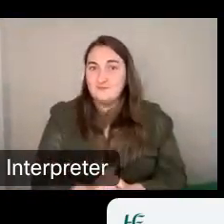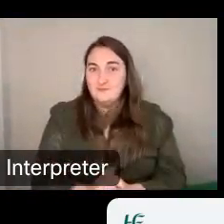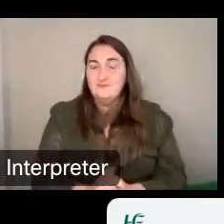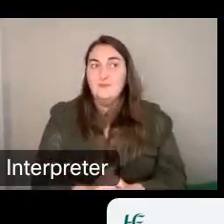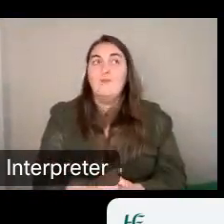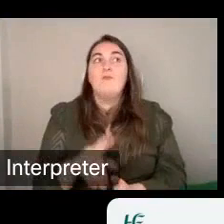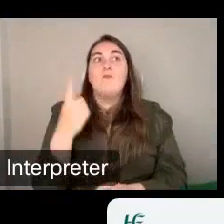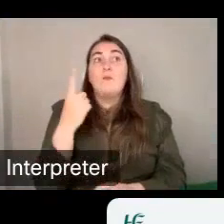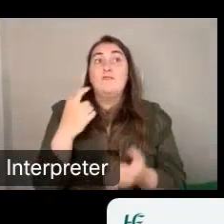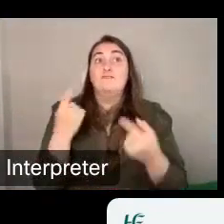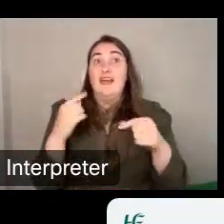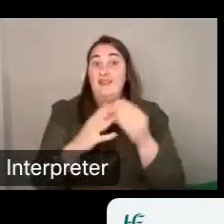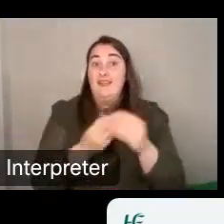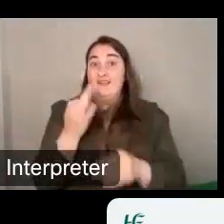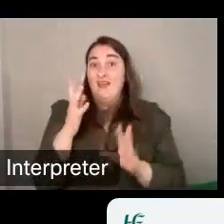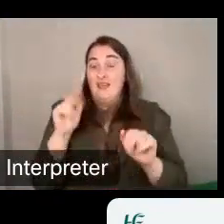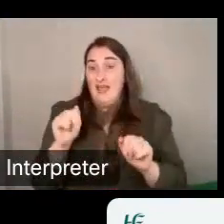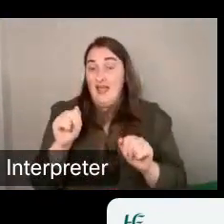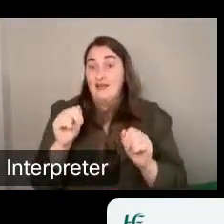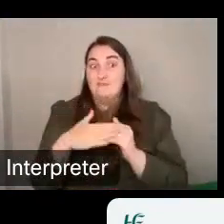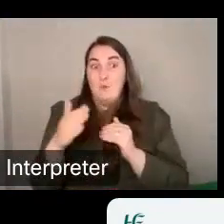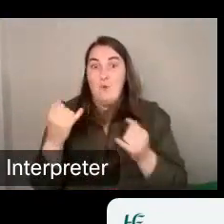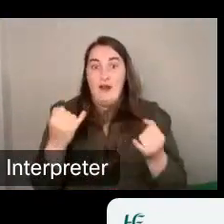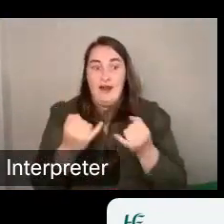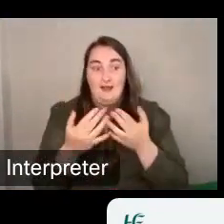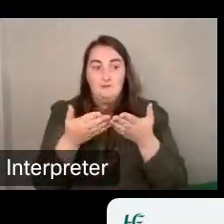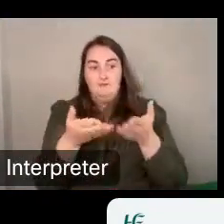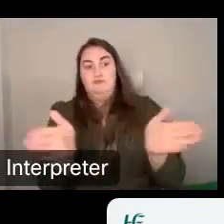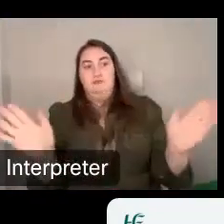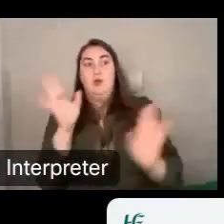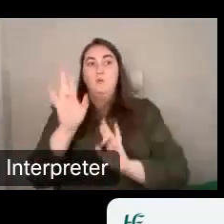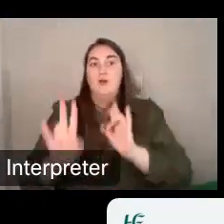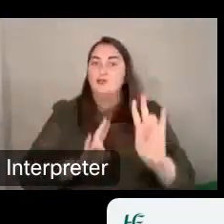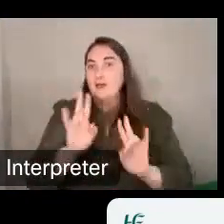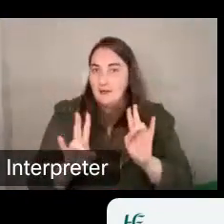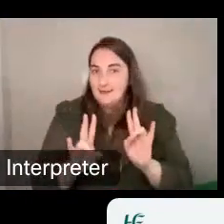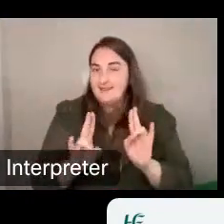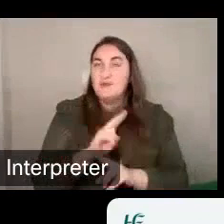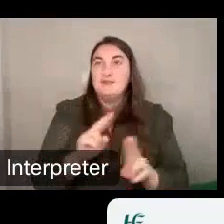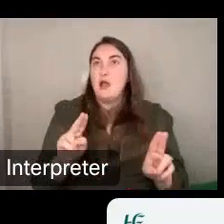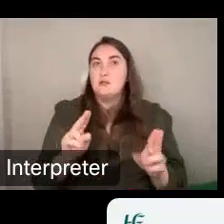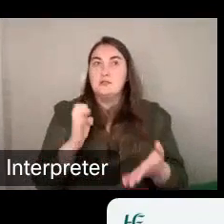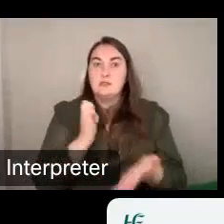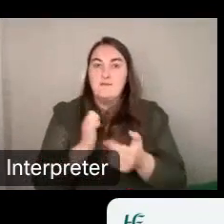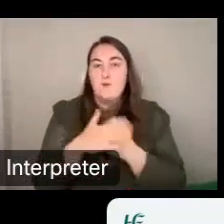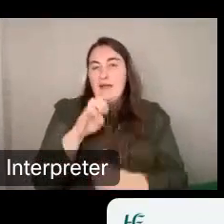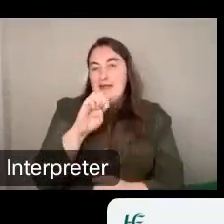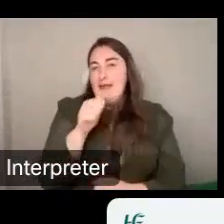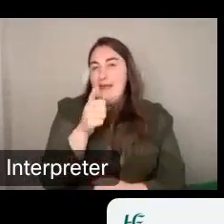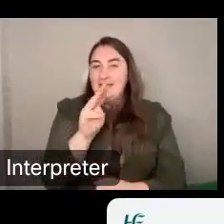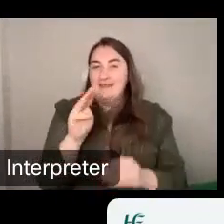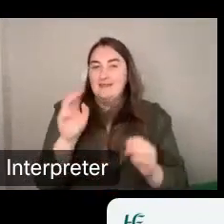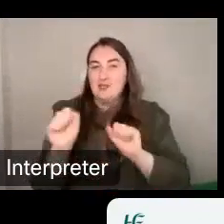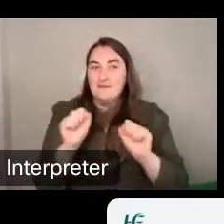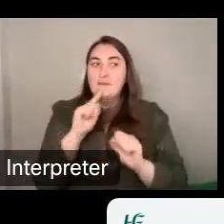one final one, if I may, and it's more a broader question, perhaps not exactly for EAP service, but